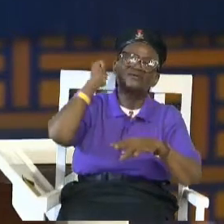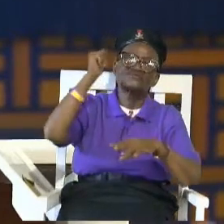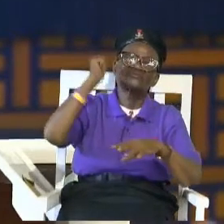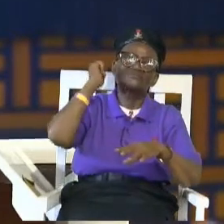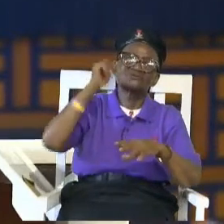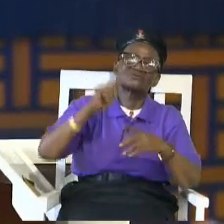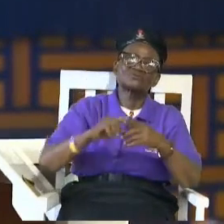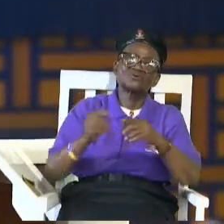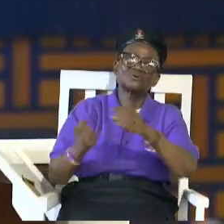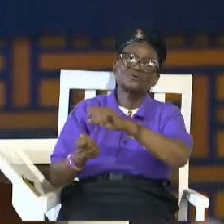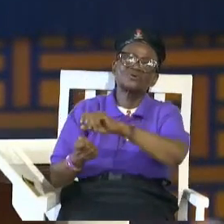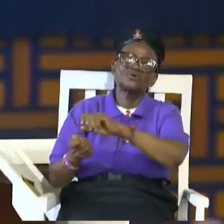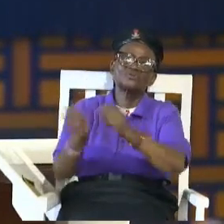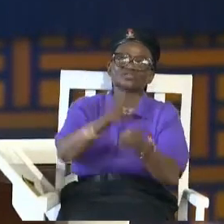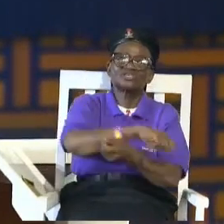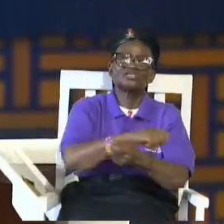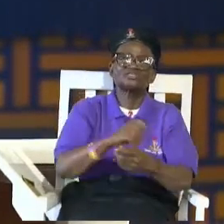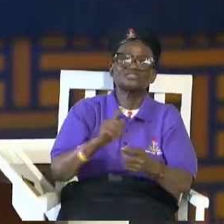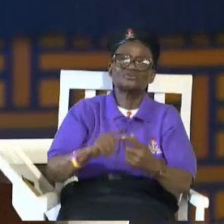refuses to change to day.